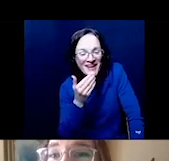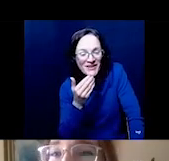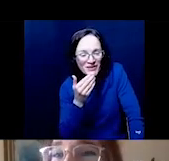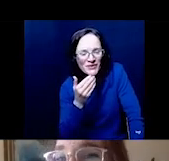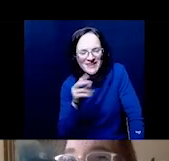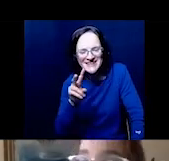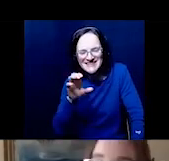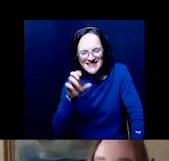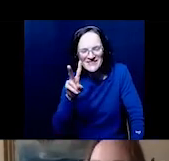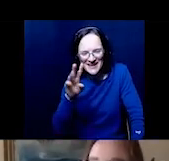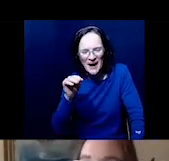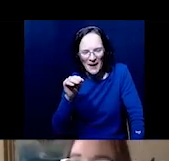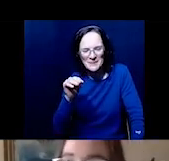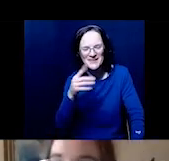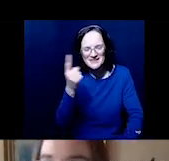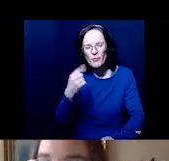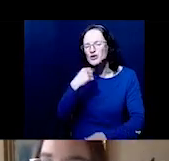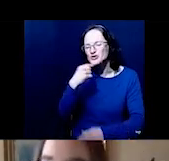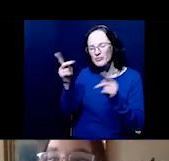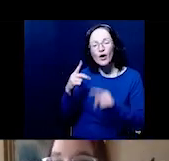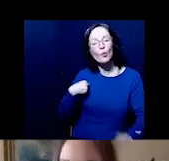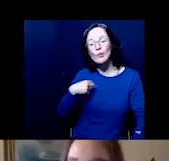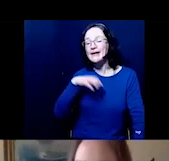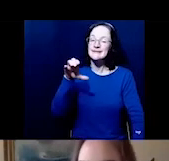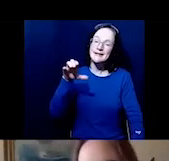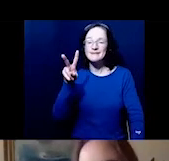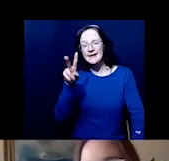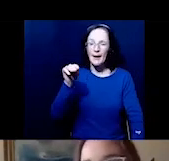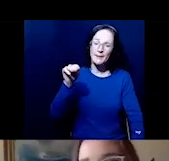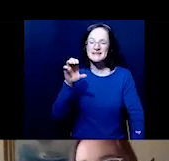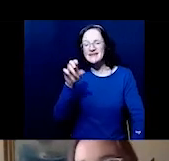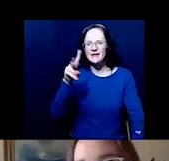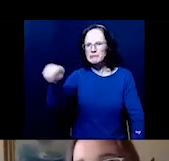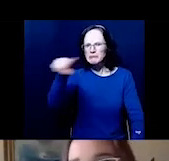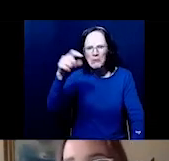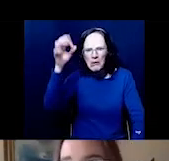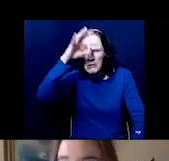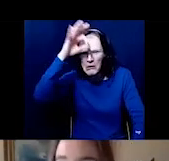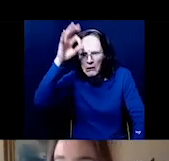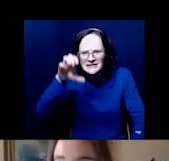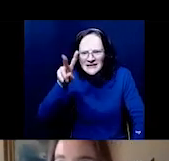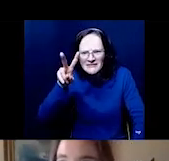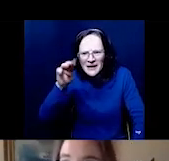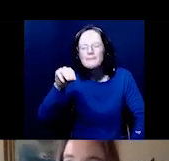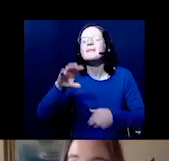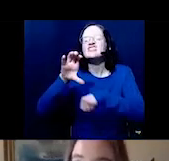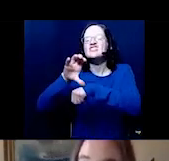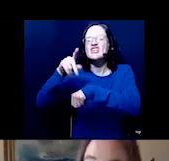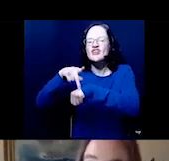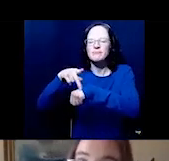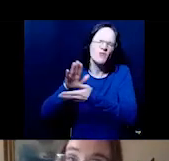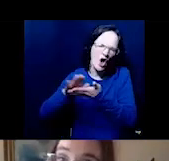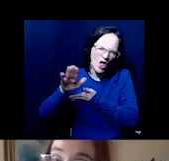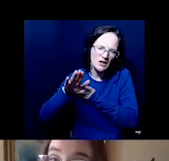Yes. Yeah, we used to say CVM. Huh? Yeah. Yes. But yes, so it's quite